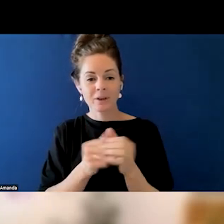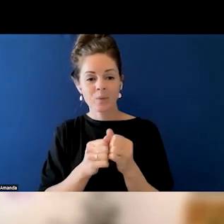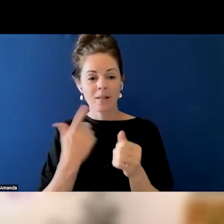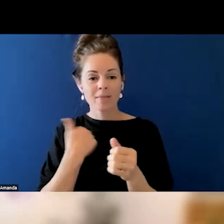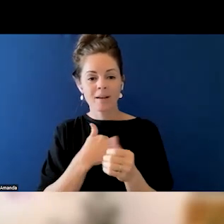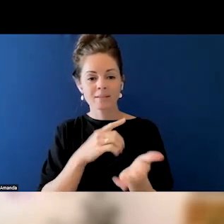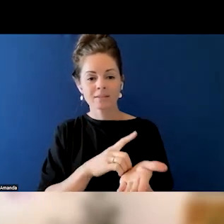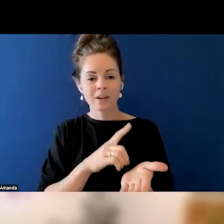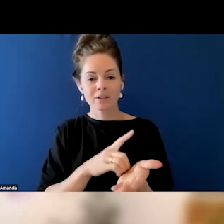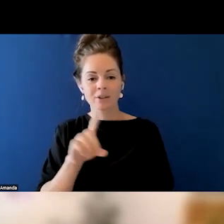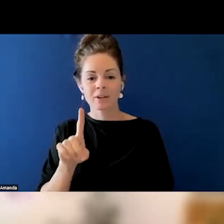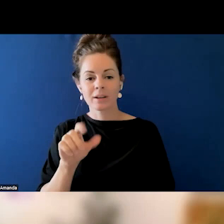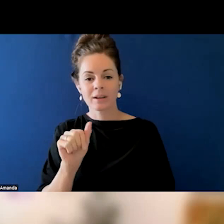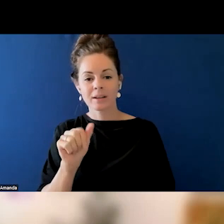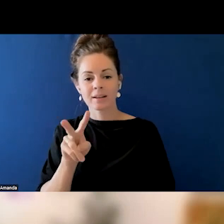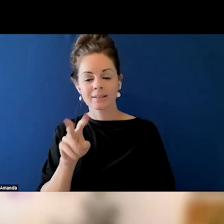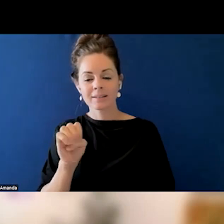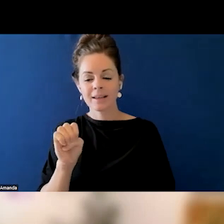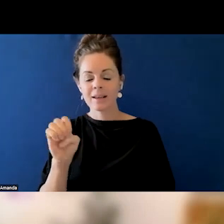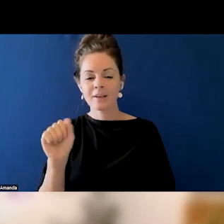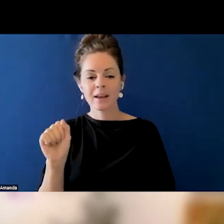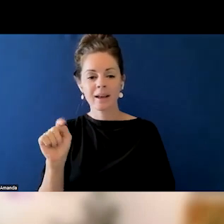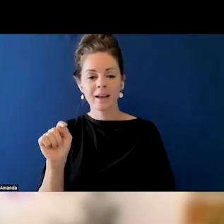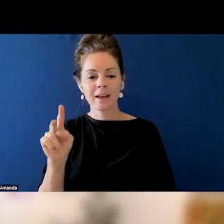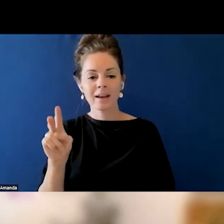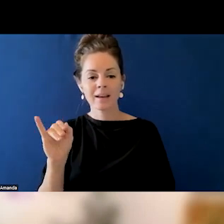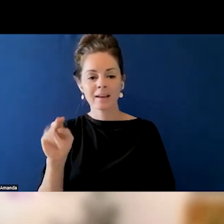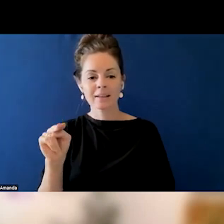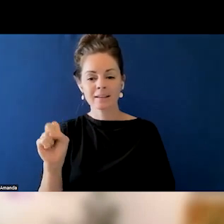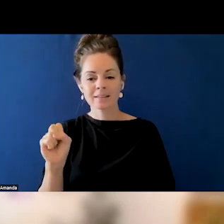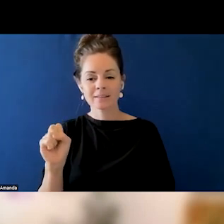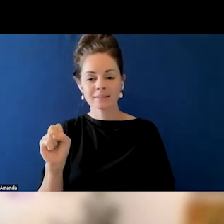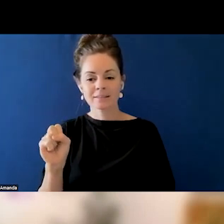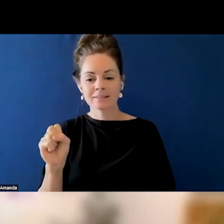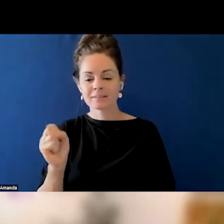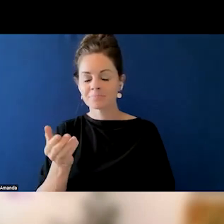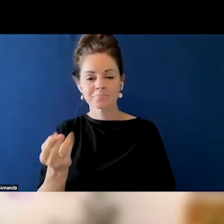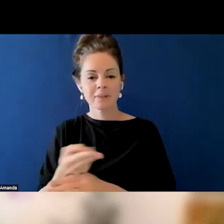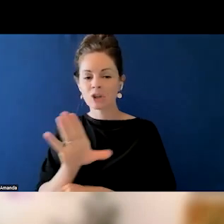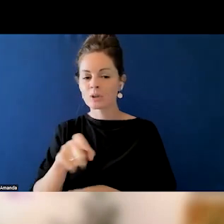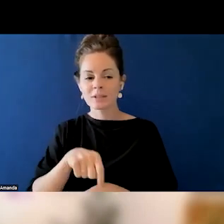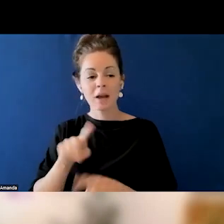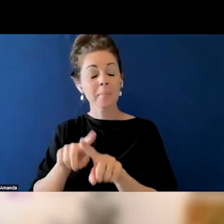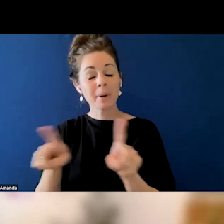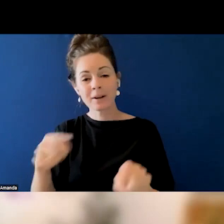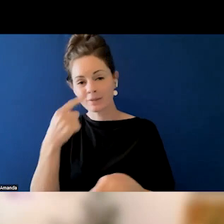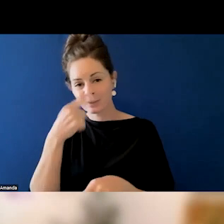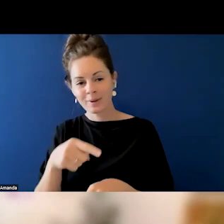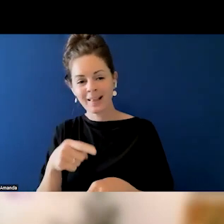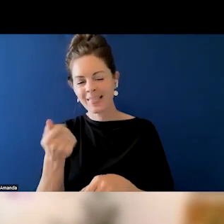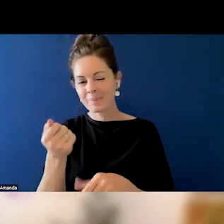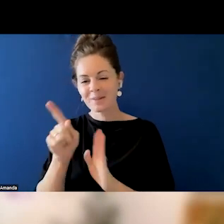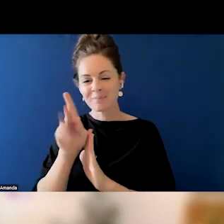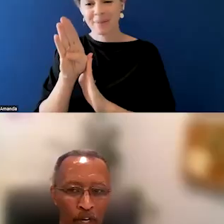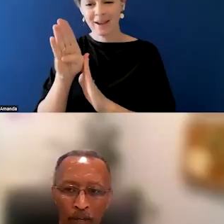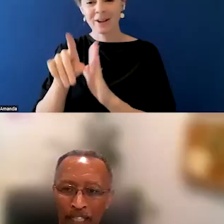Corner, Dr. Dave Atkins. And Dr. Atkins, take your time, sir, but if you'll give us a little background and a little of